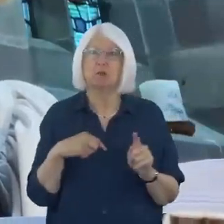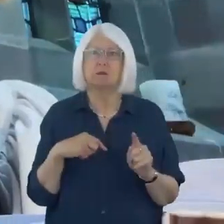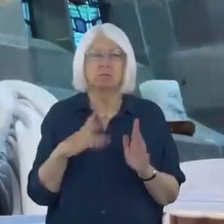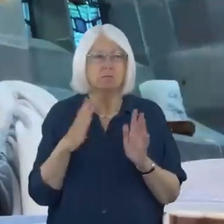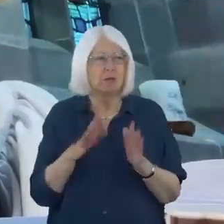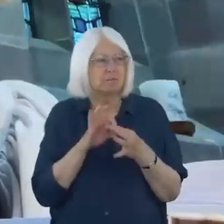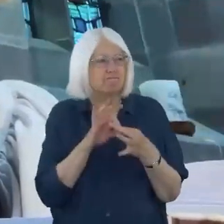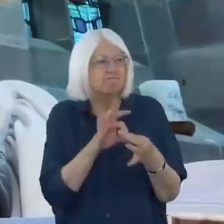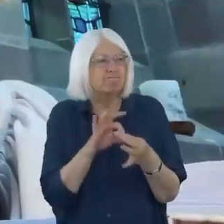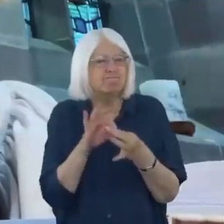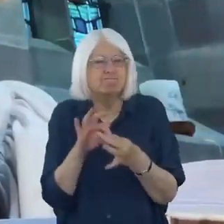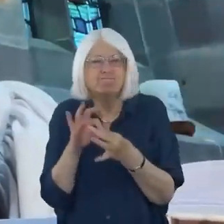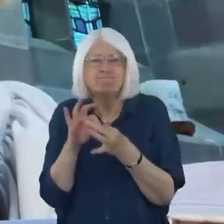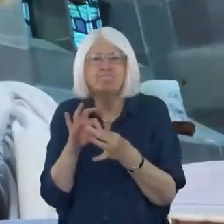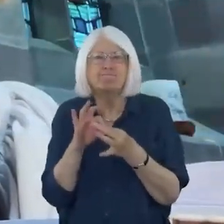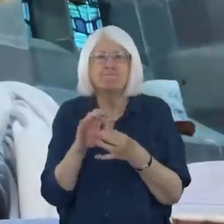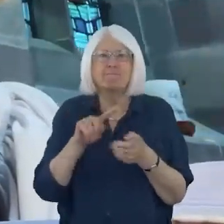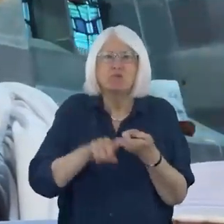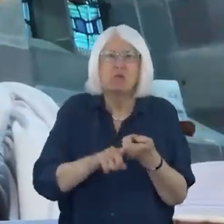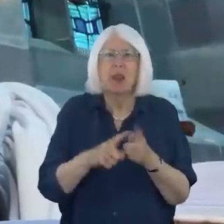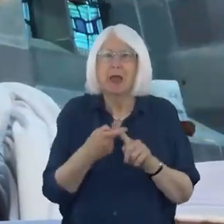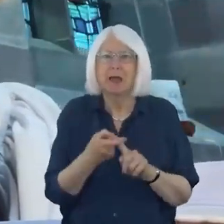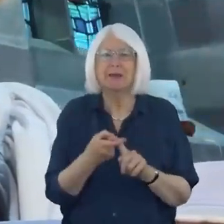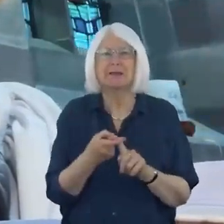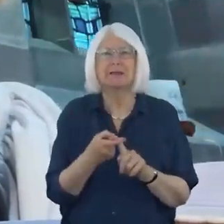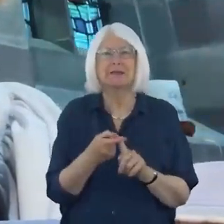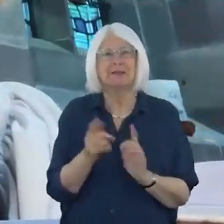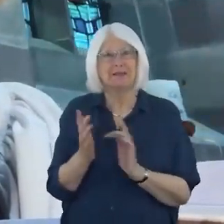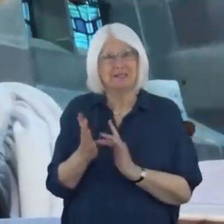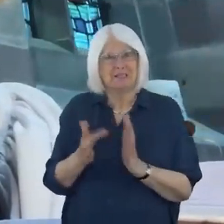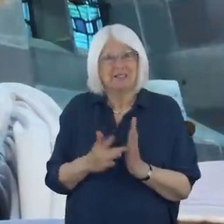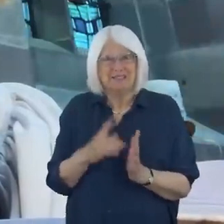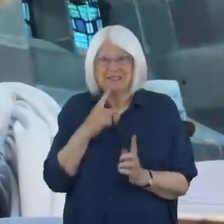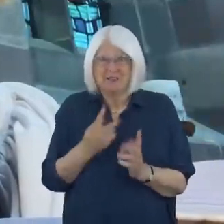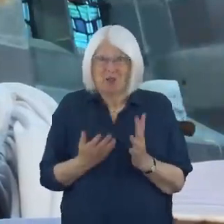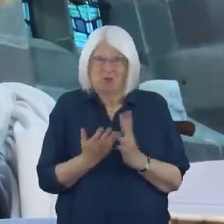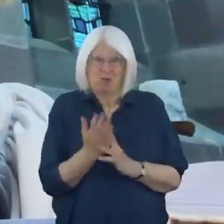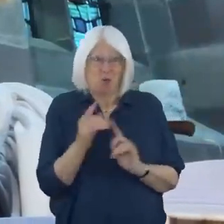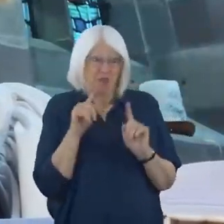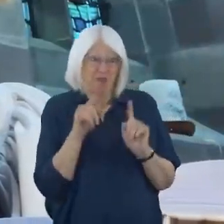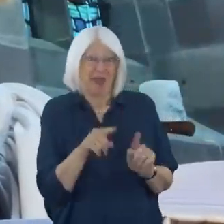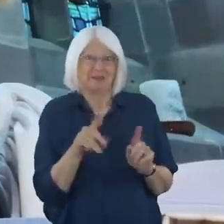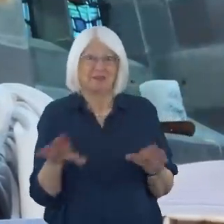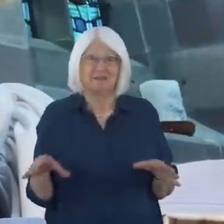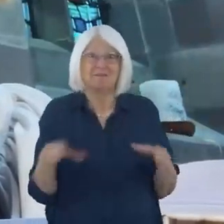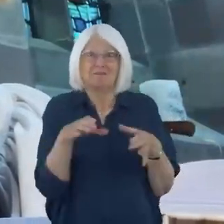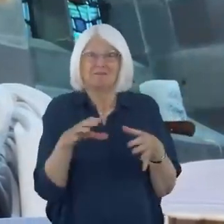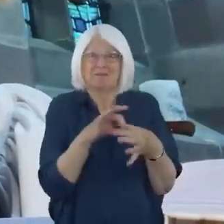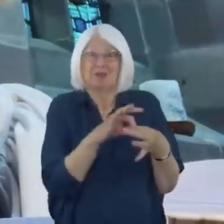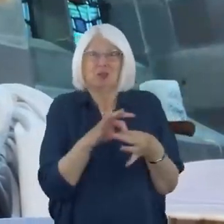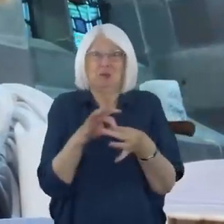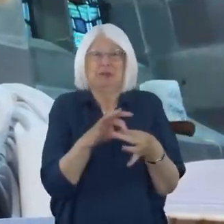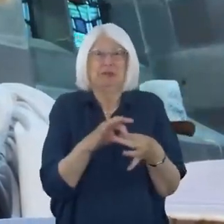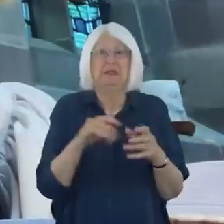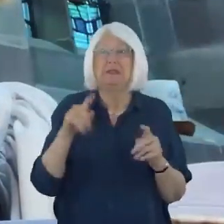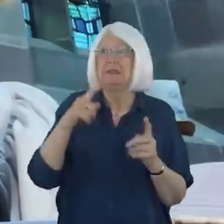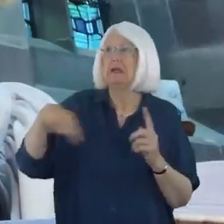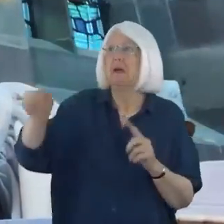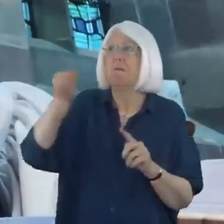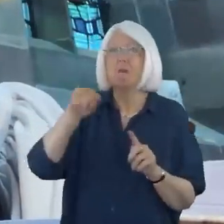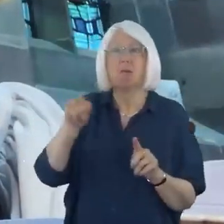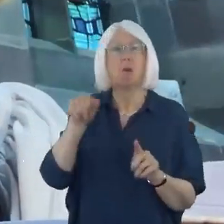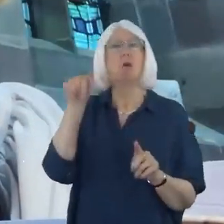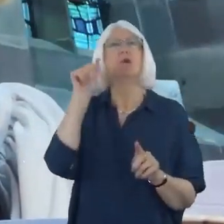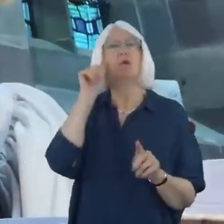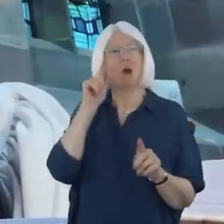Jesus tells us that it is through this unity that the world may know Jesus' love.